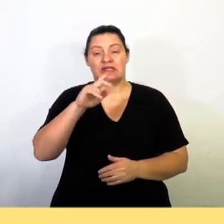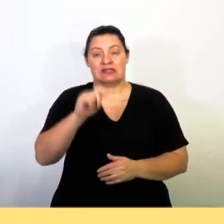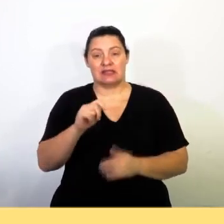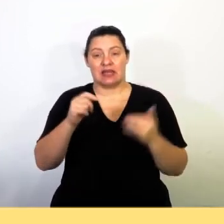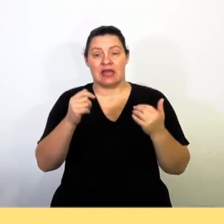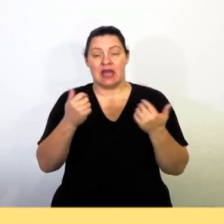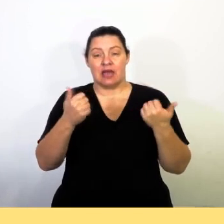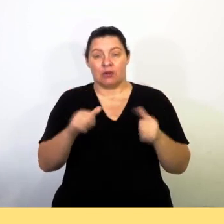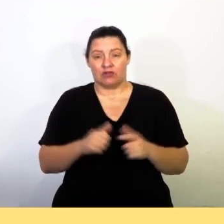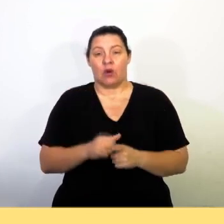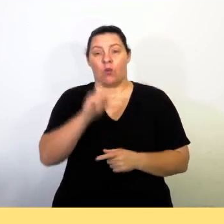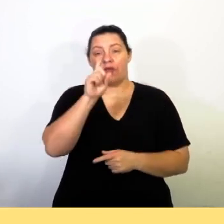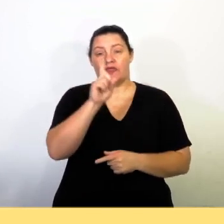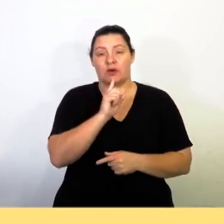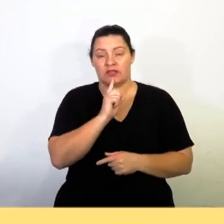amount was